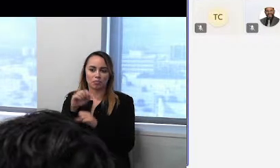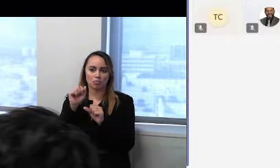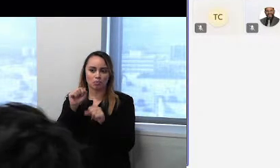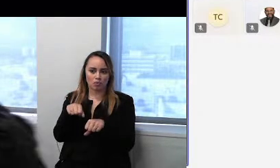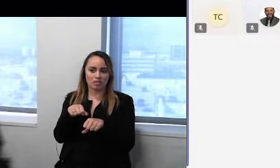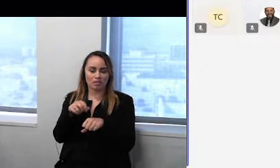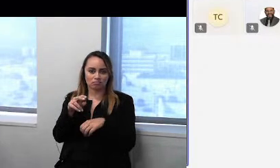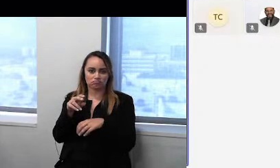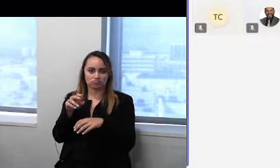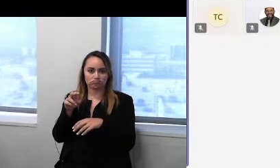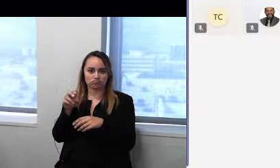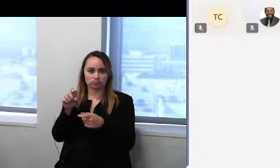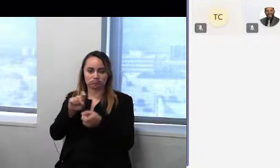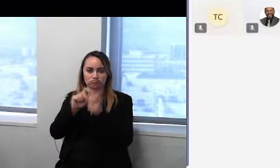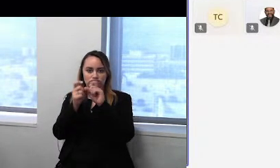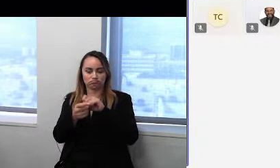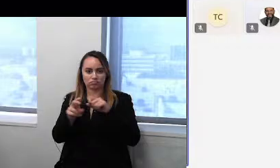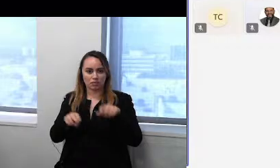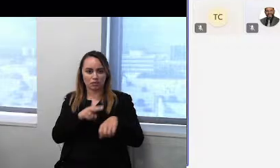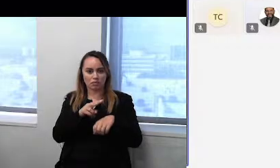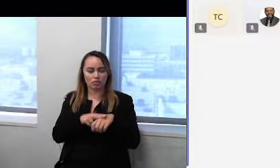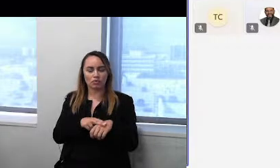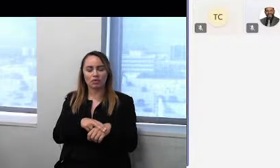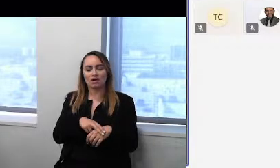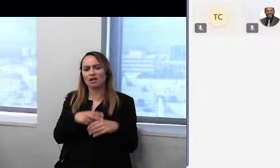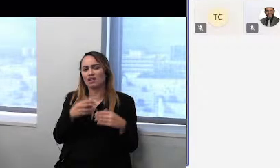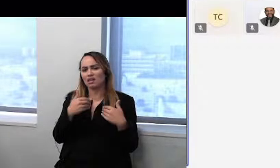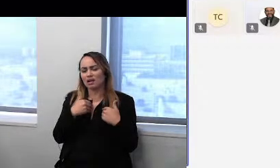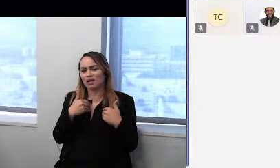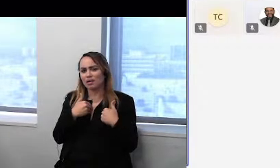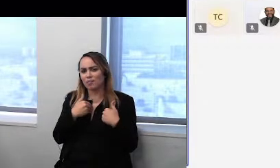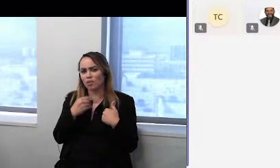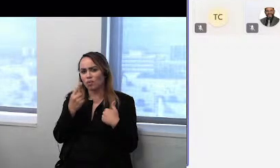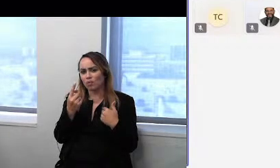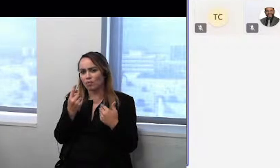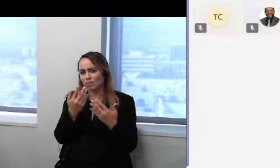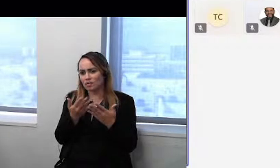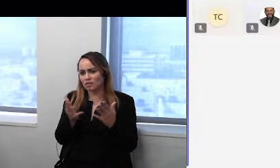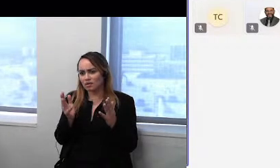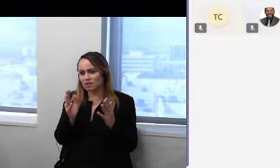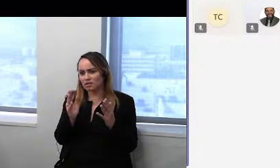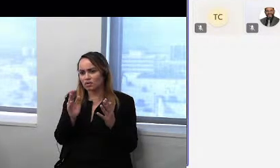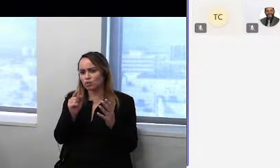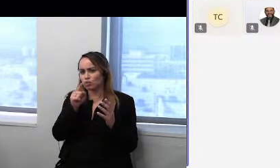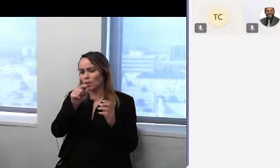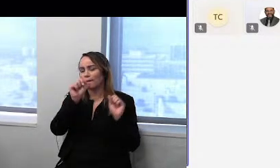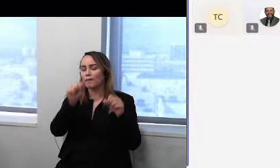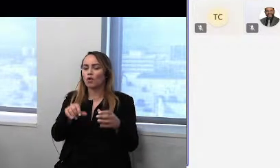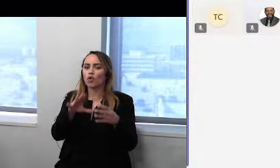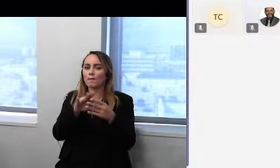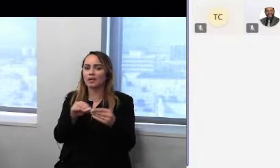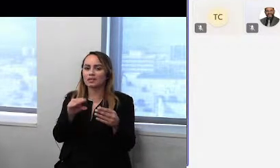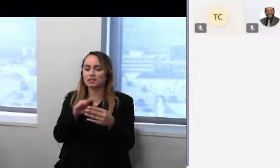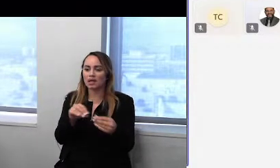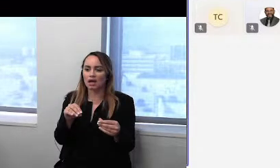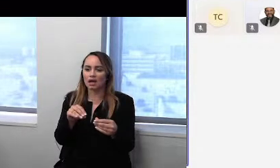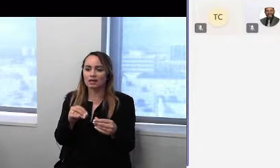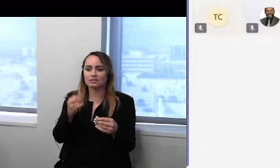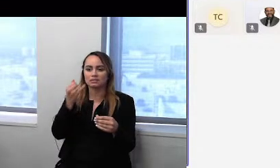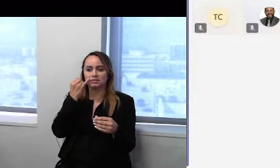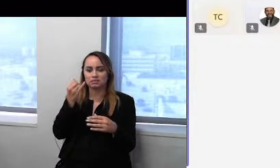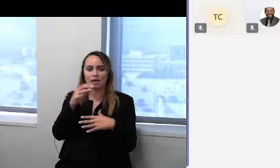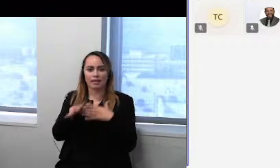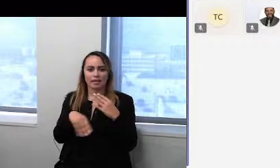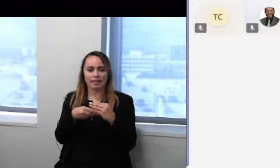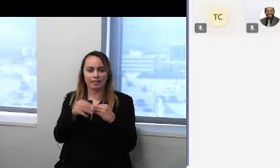was, is there any way that you can, without speculating, comment on whether adding those features later would be